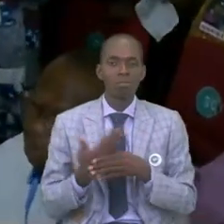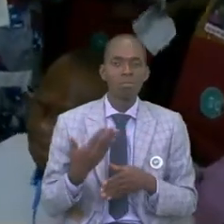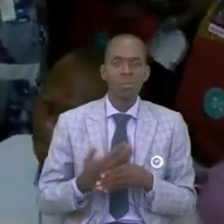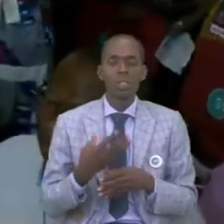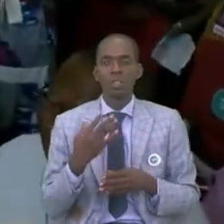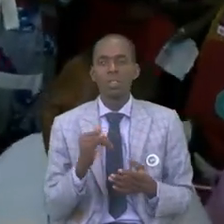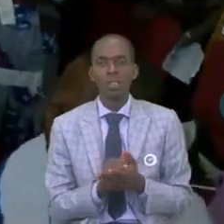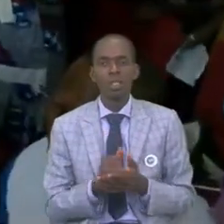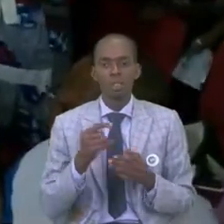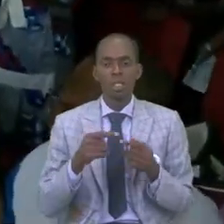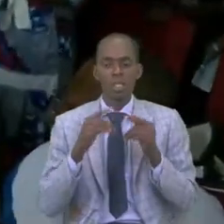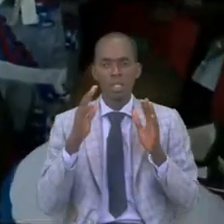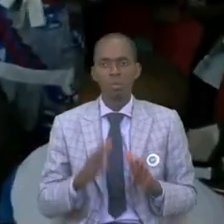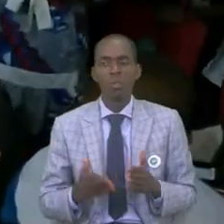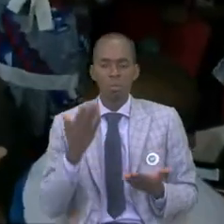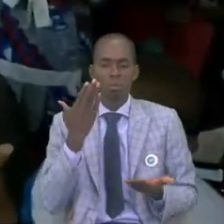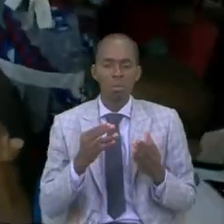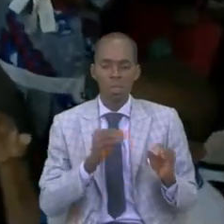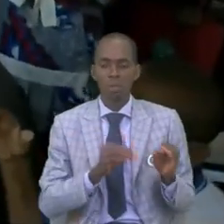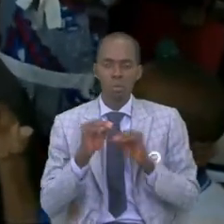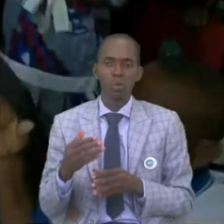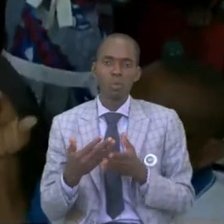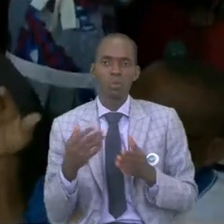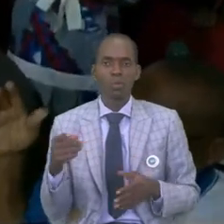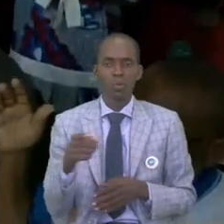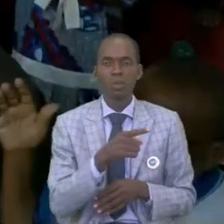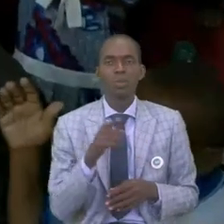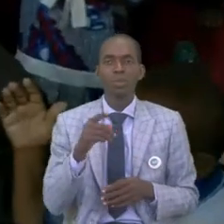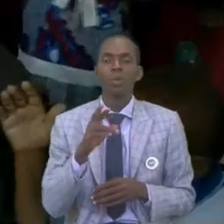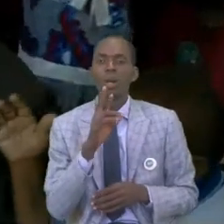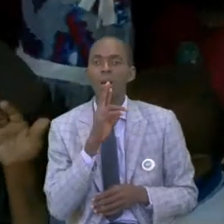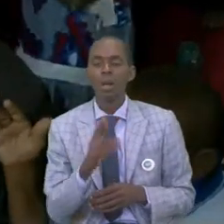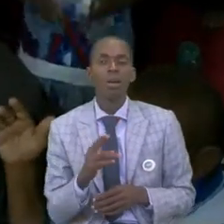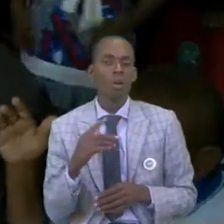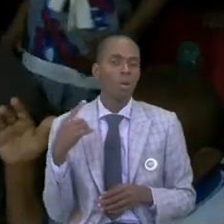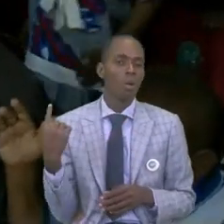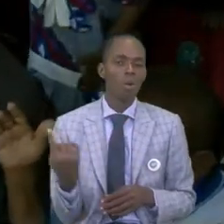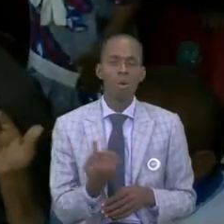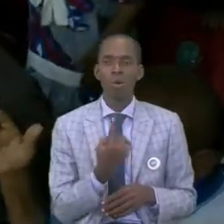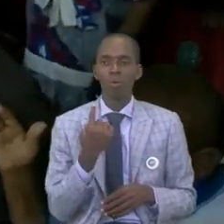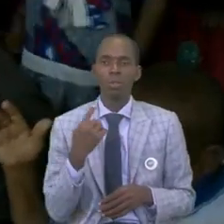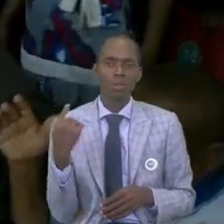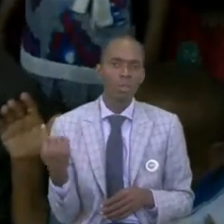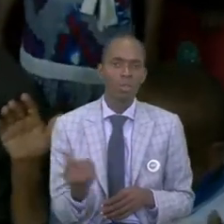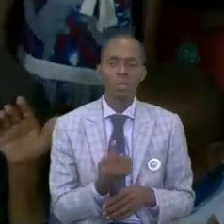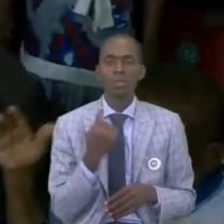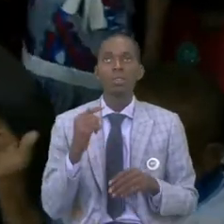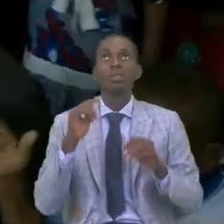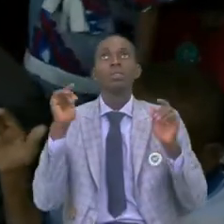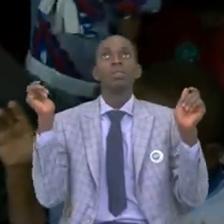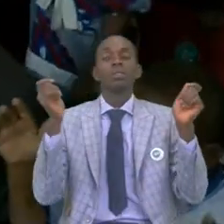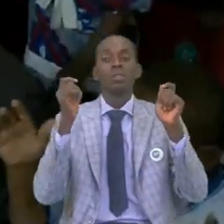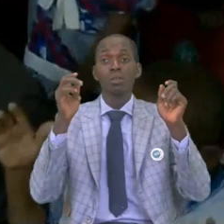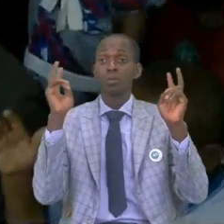the enemy might put before you. You are always, always triumphing